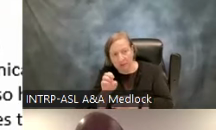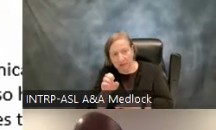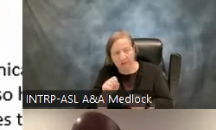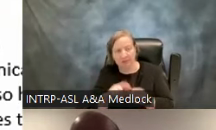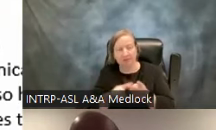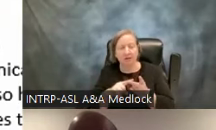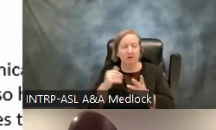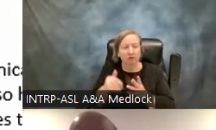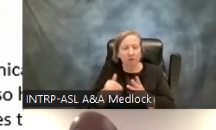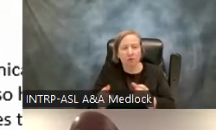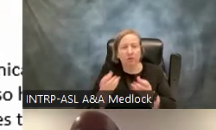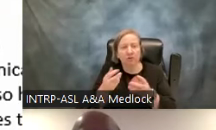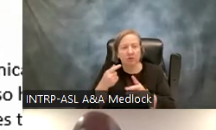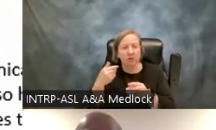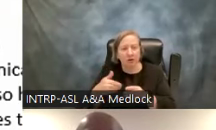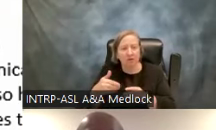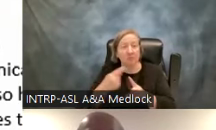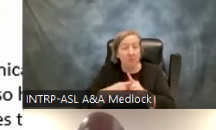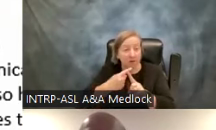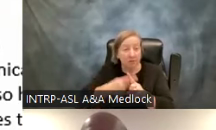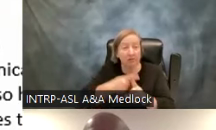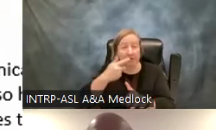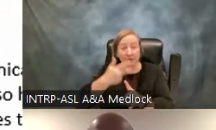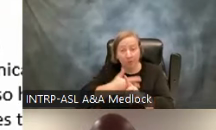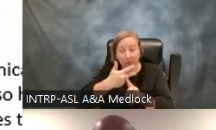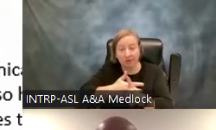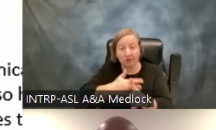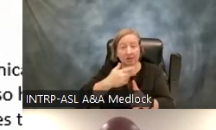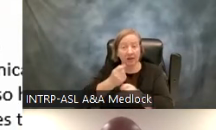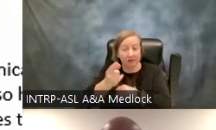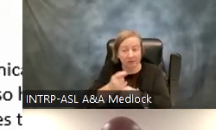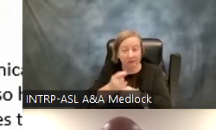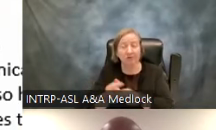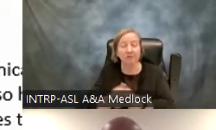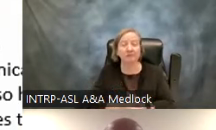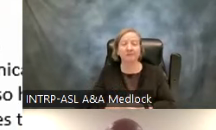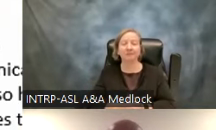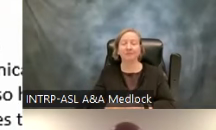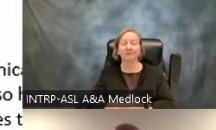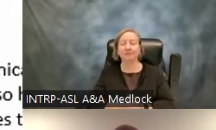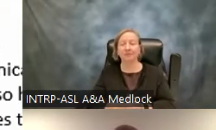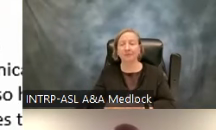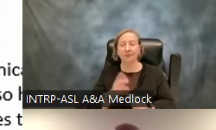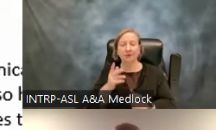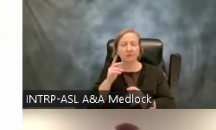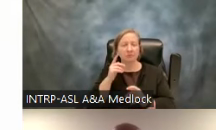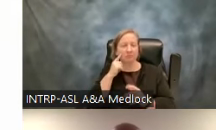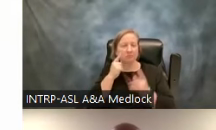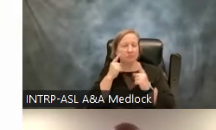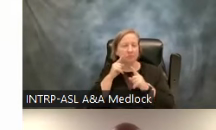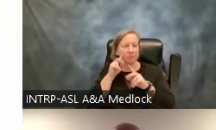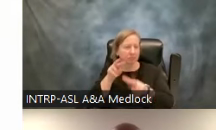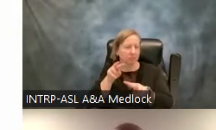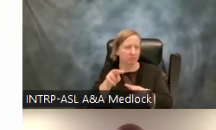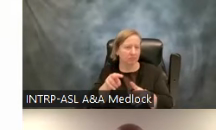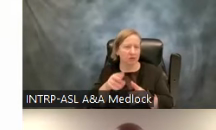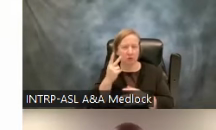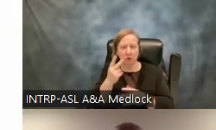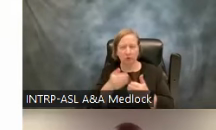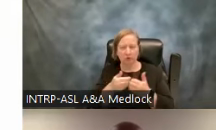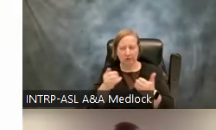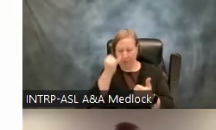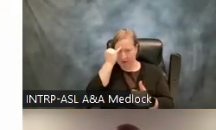monthly, quarterly, or annually. To be forward-looking, these are two separate ideas, or this is